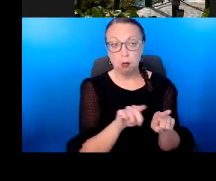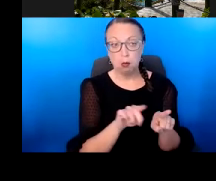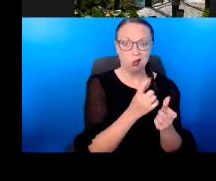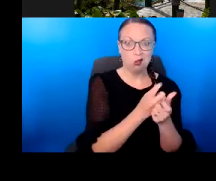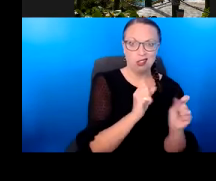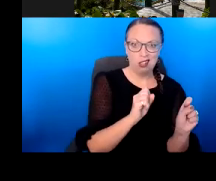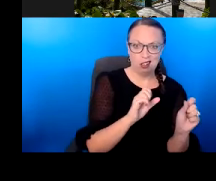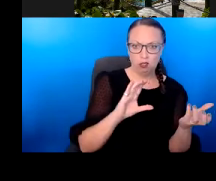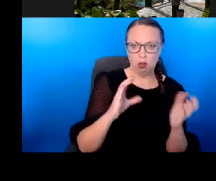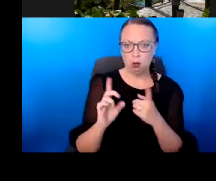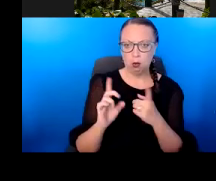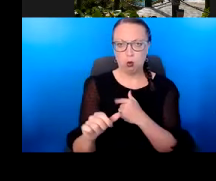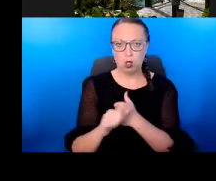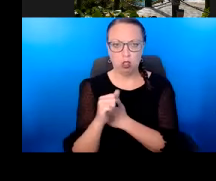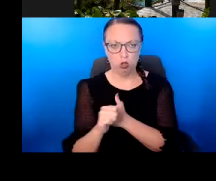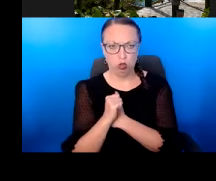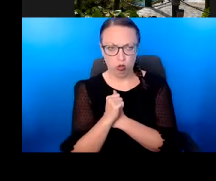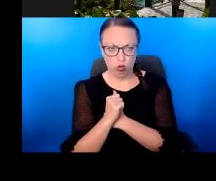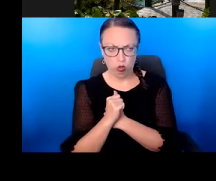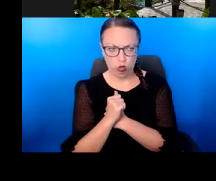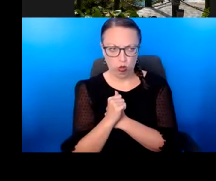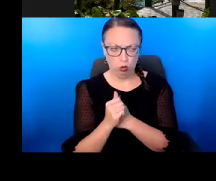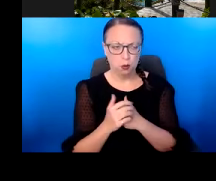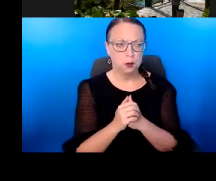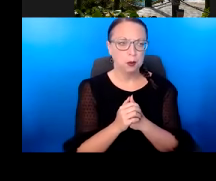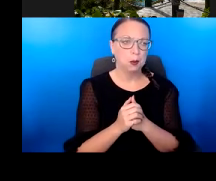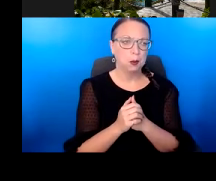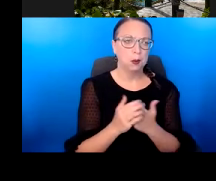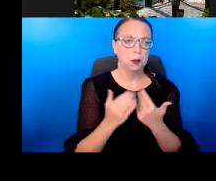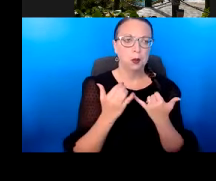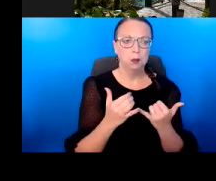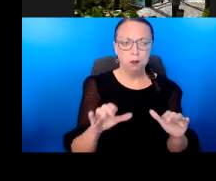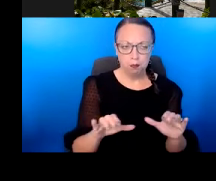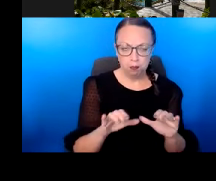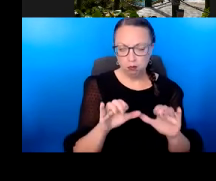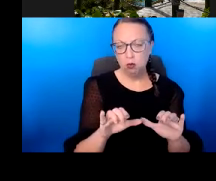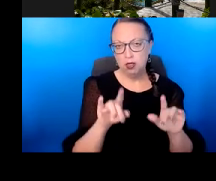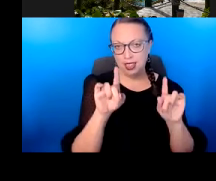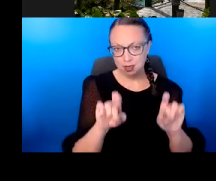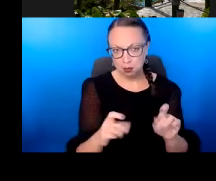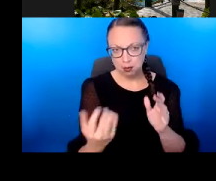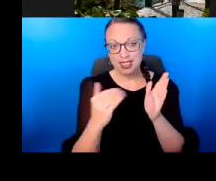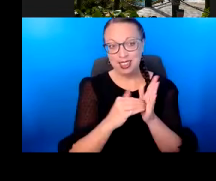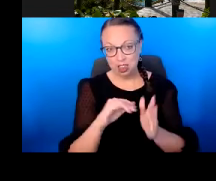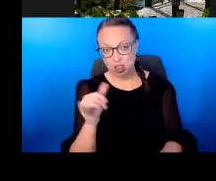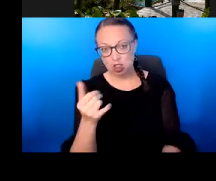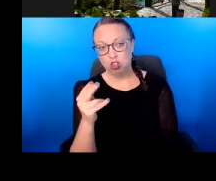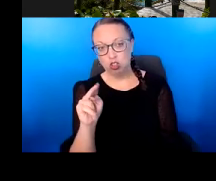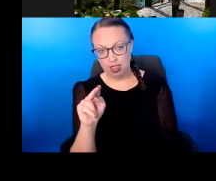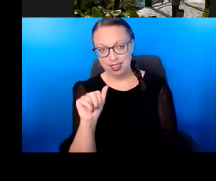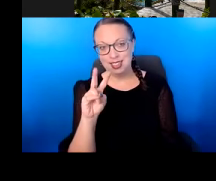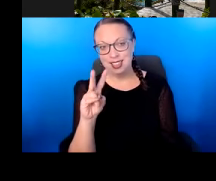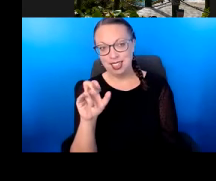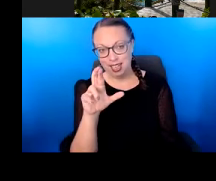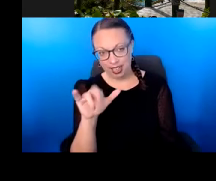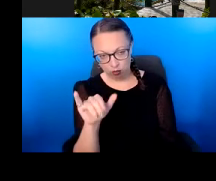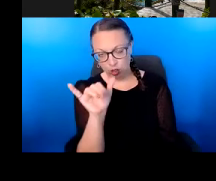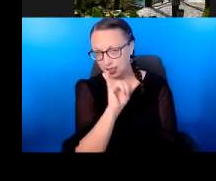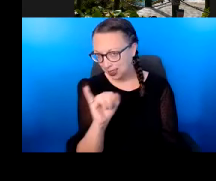dangerous. So now we're doing that experiment again. There's Jason Avery, same kind of